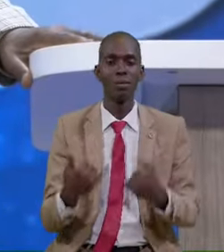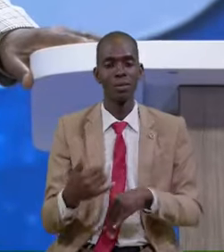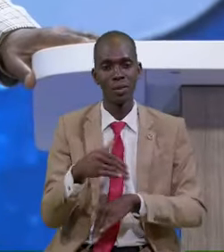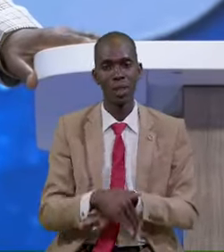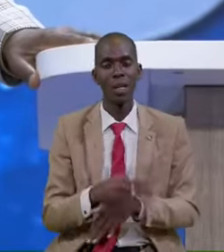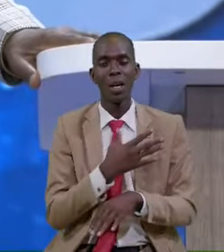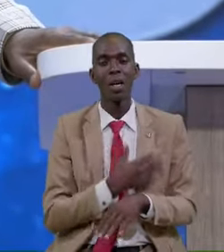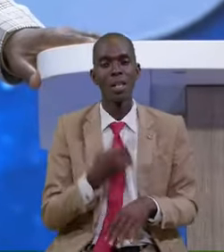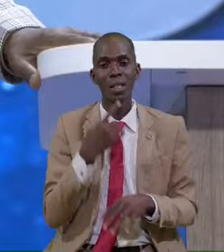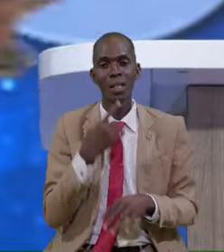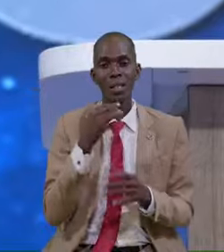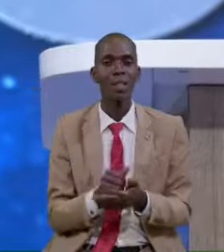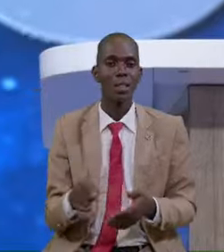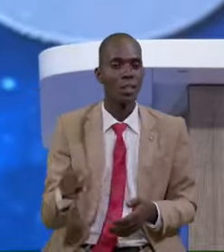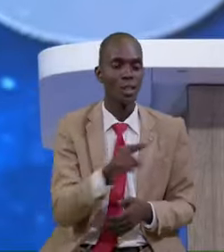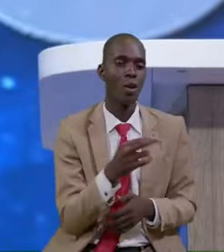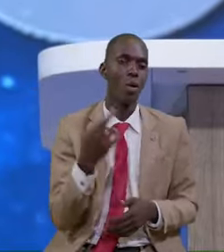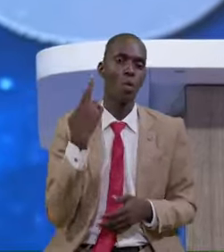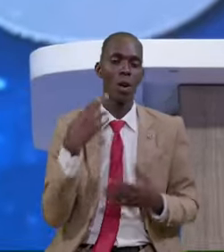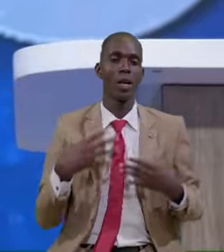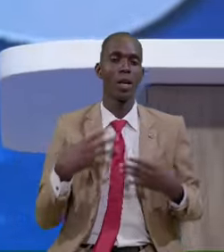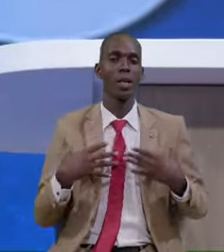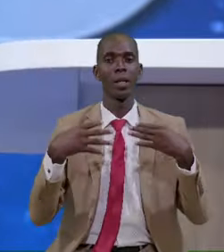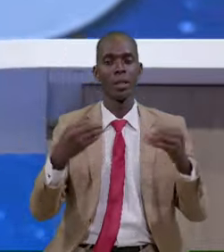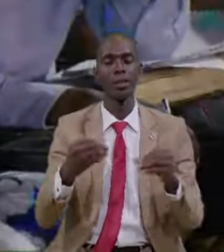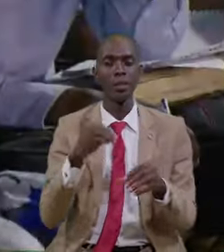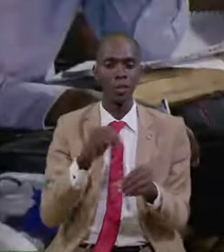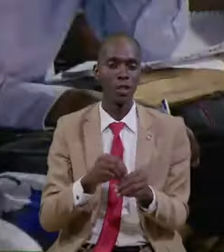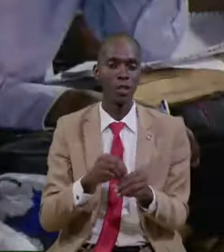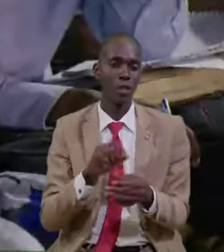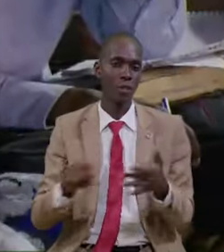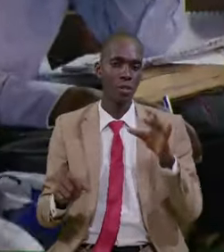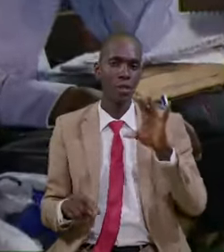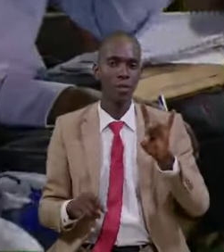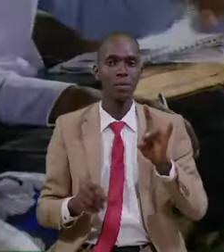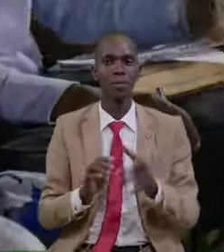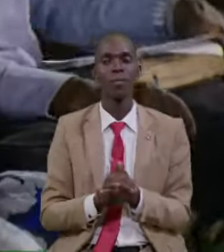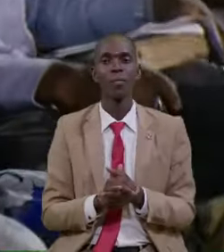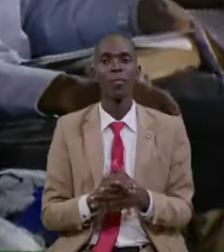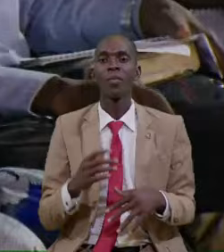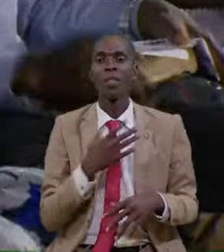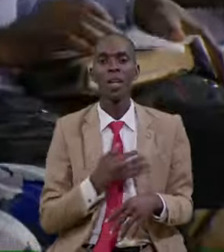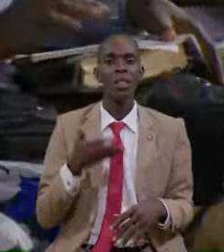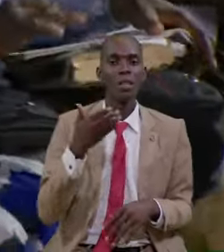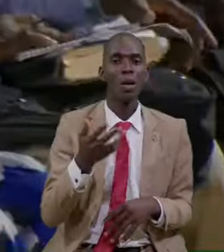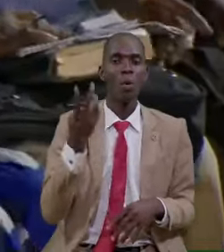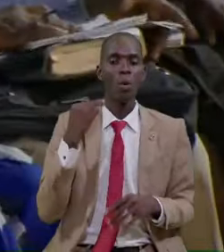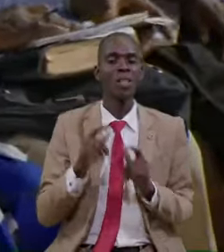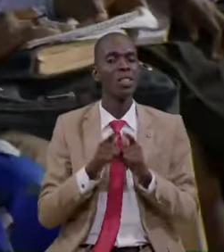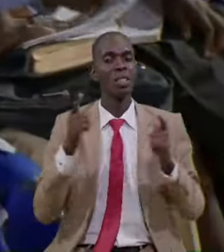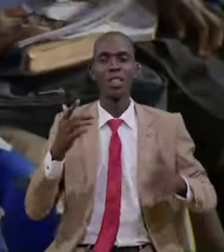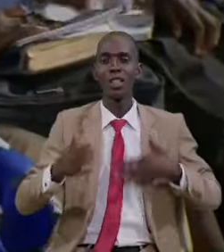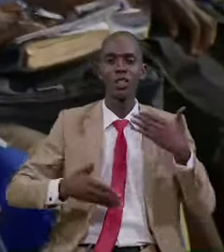they were healed. Look at verse 8. In verse 8, and there was great joy in that